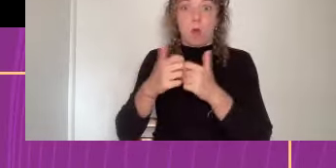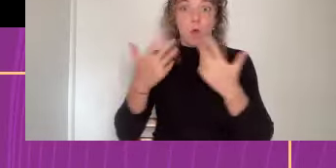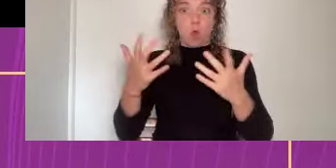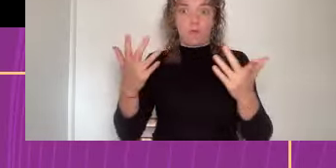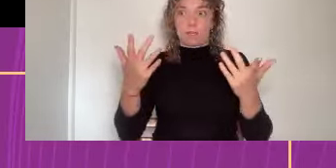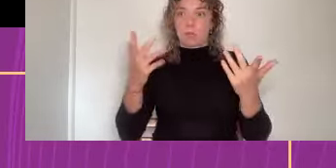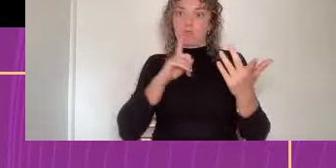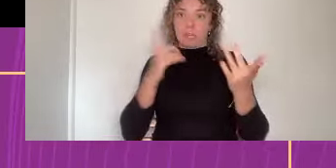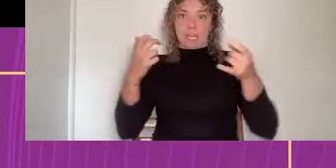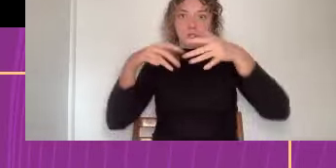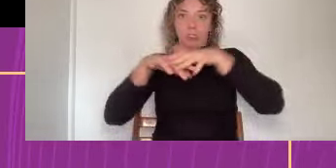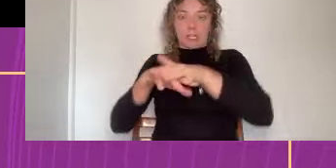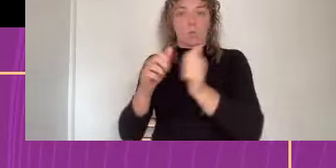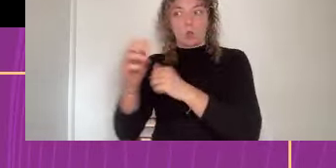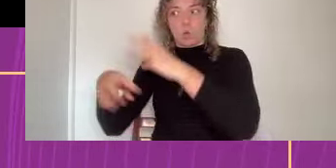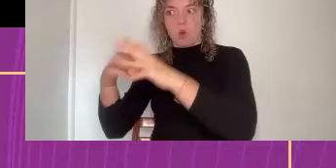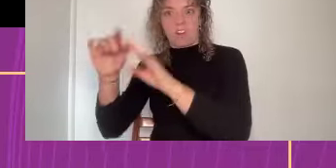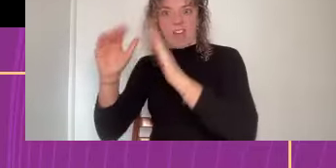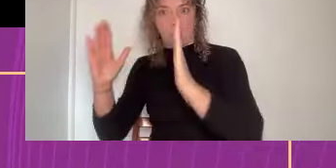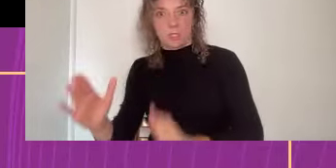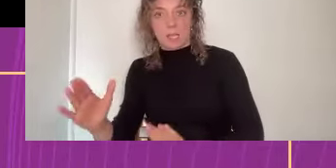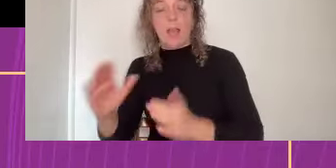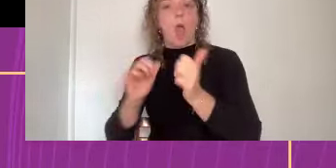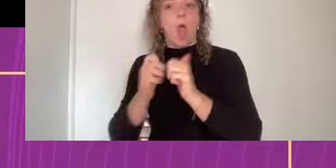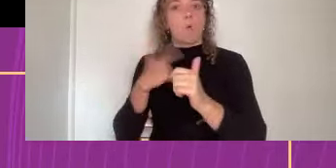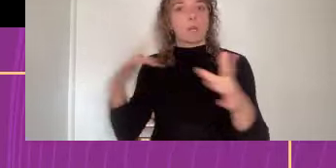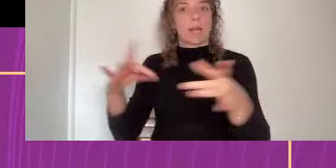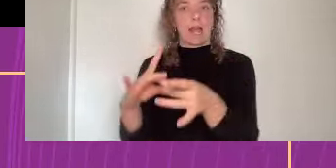world of housing, and how to connect with them.